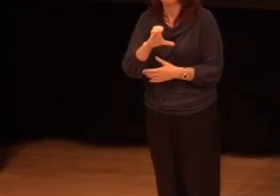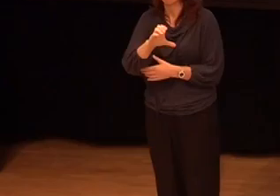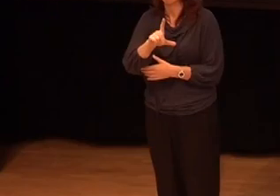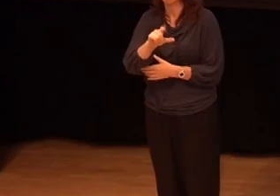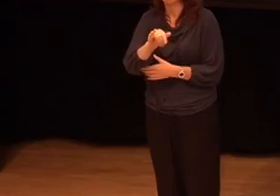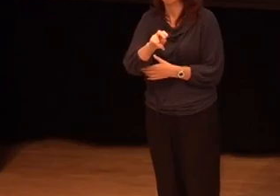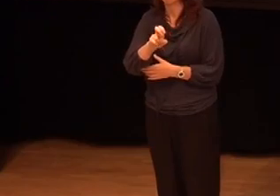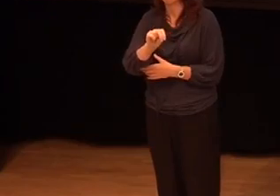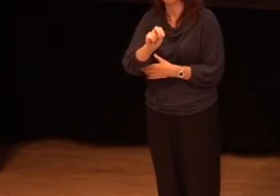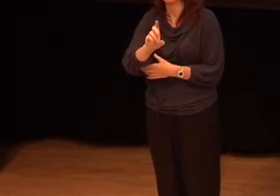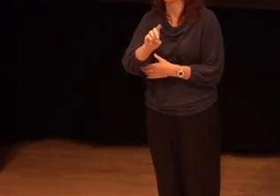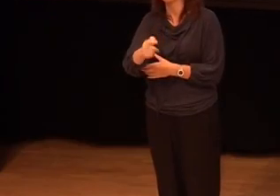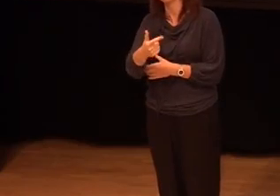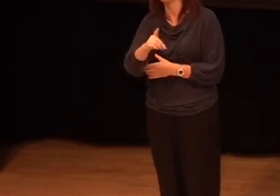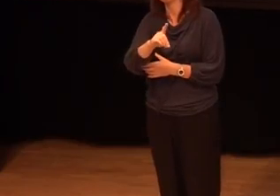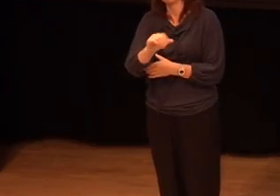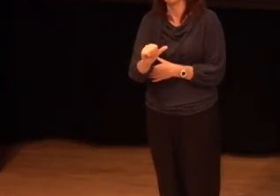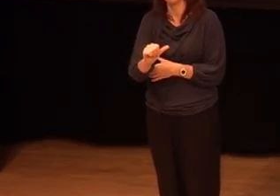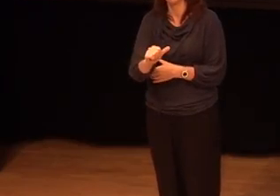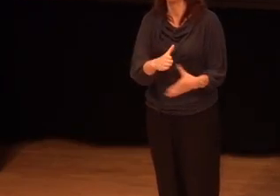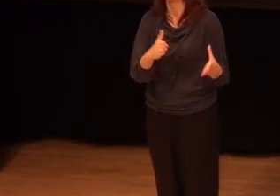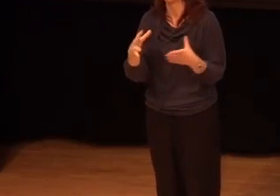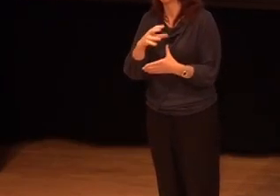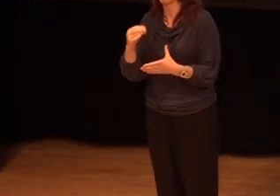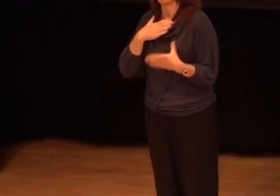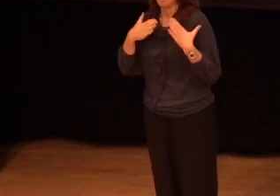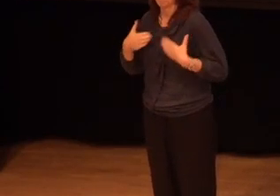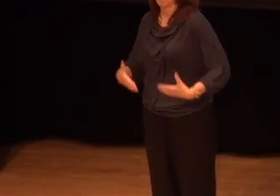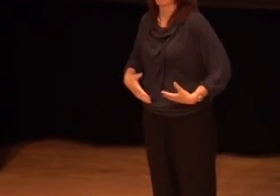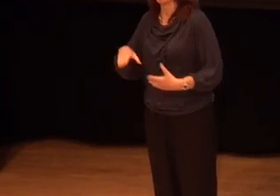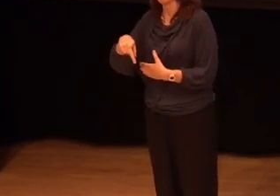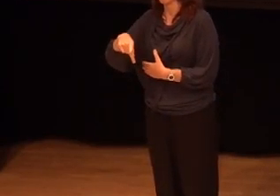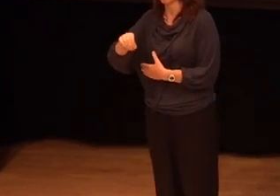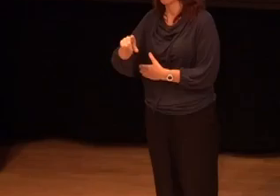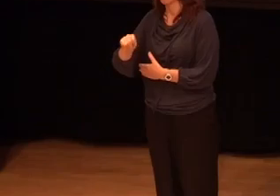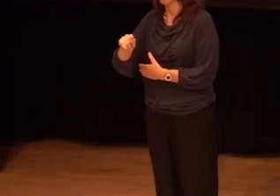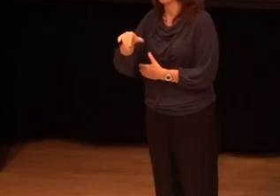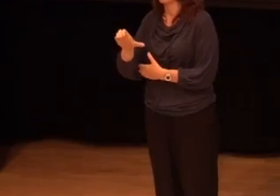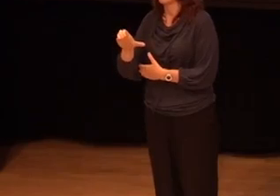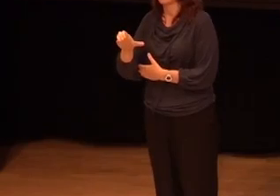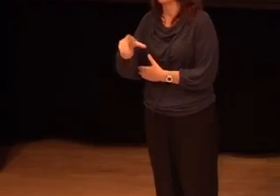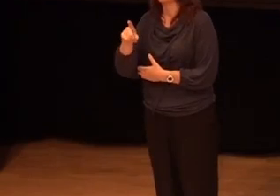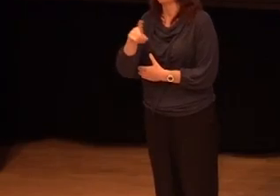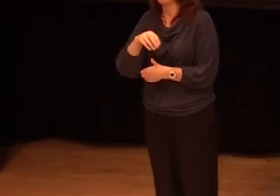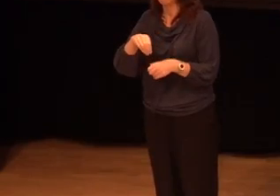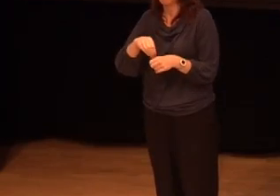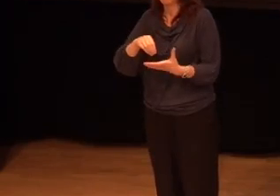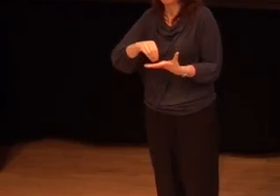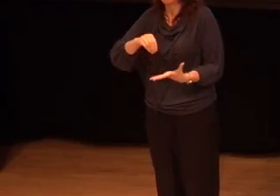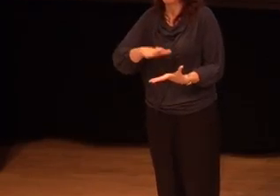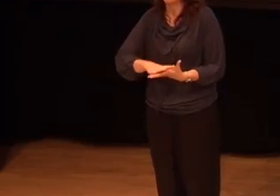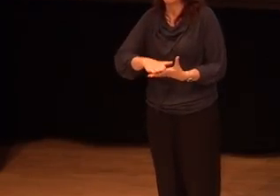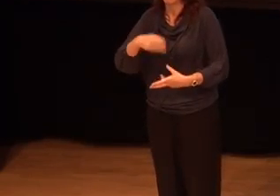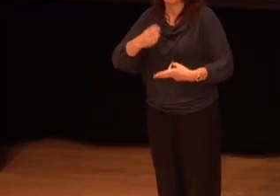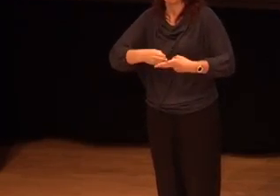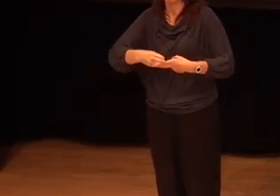Knowledge and Identity, and My Body Politic. And she's a director and the subject of the documentary Invitation